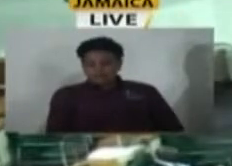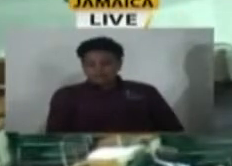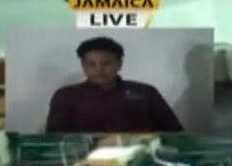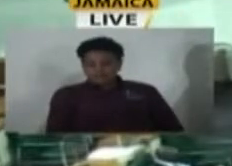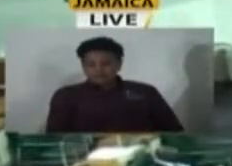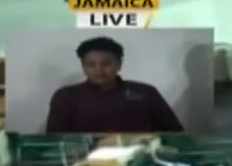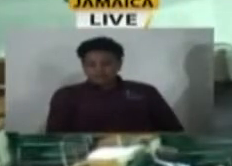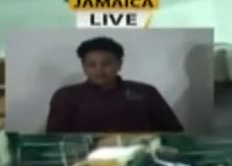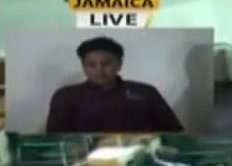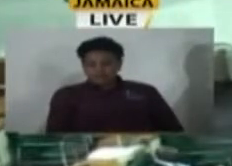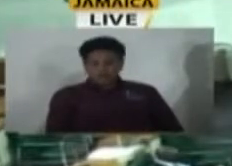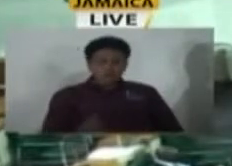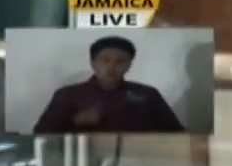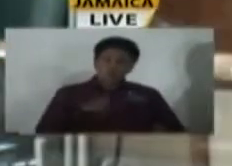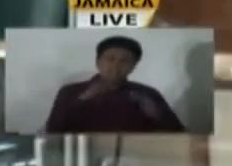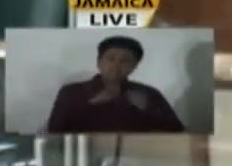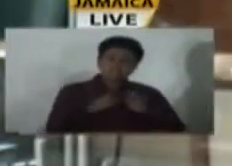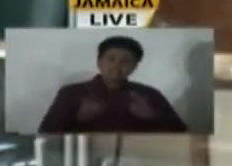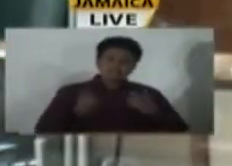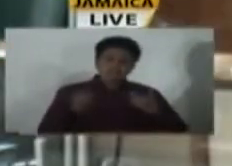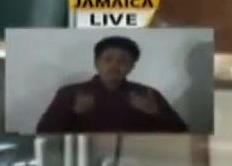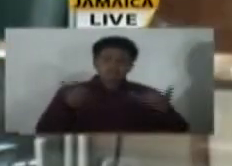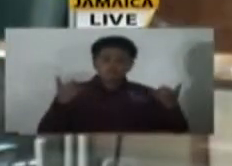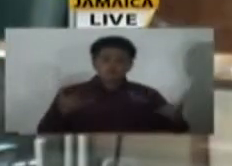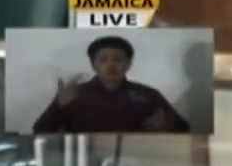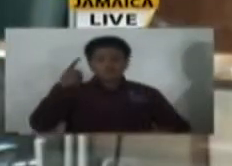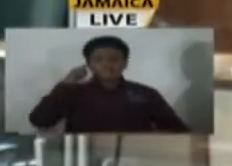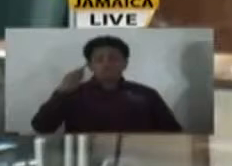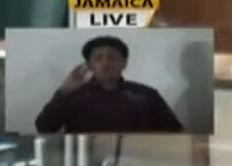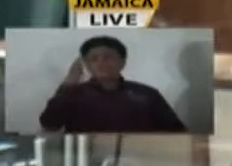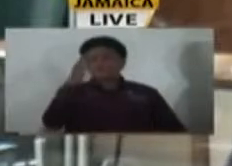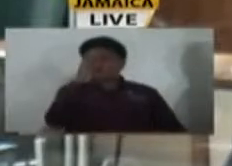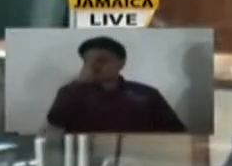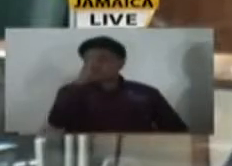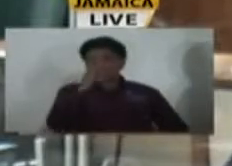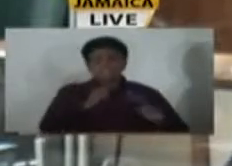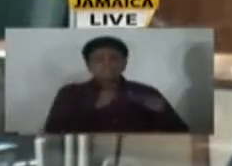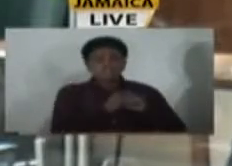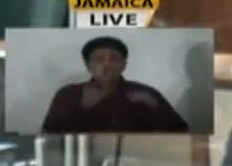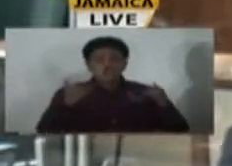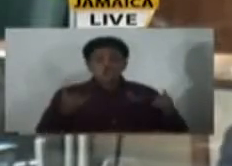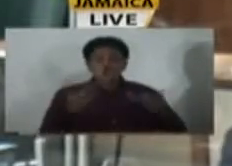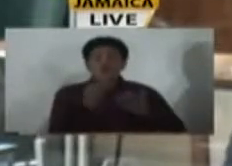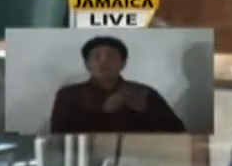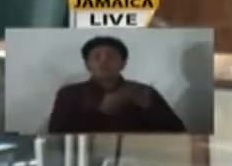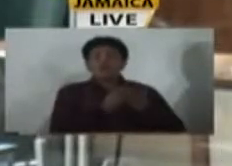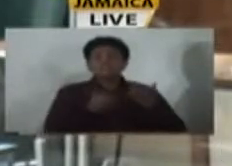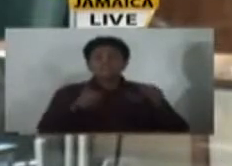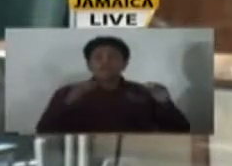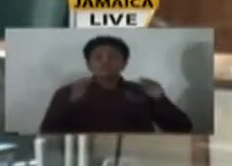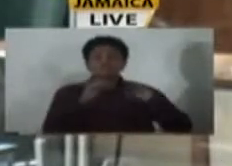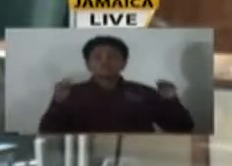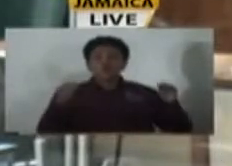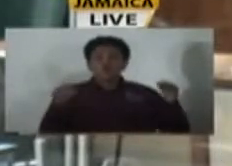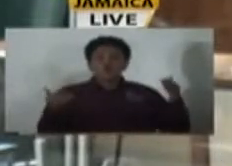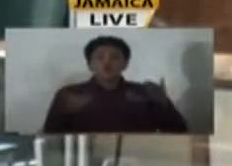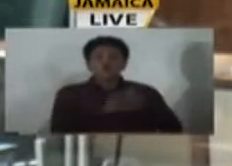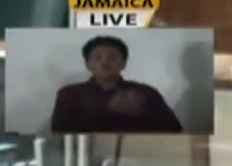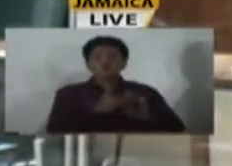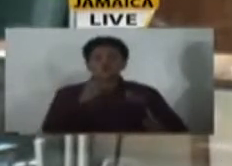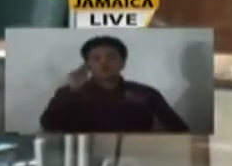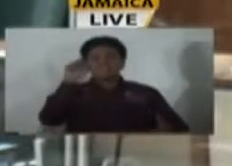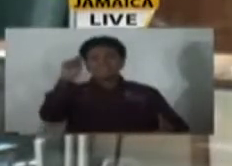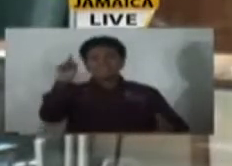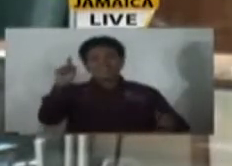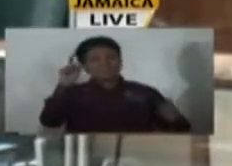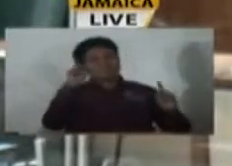We are particularly pleased, Madam Speaker, that for the 4th consecutive year now, the budget has no new